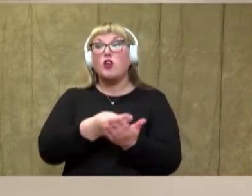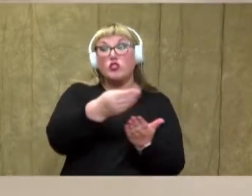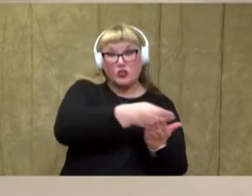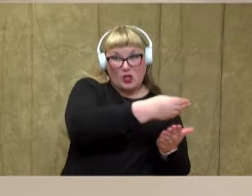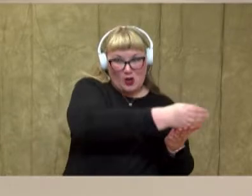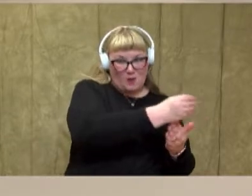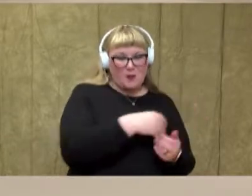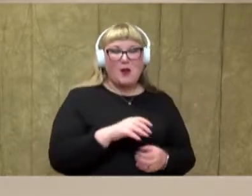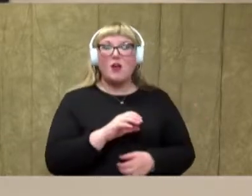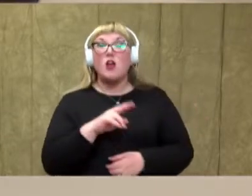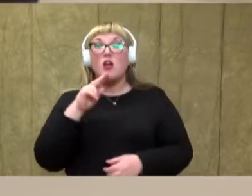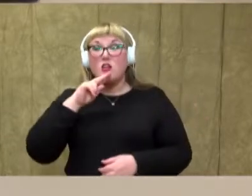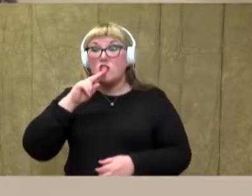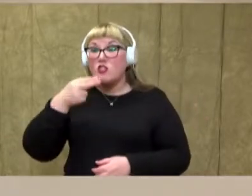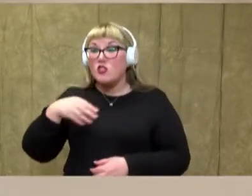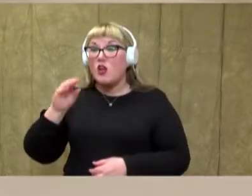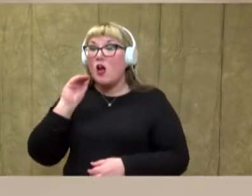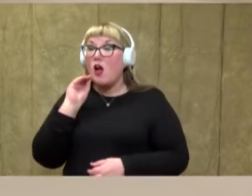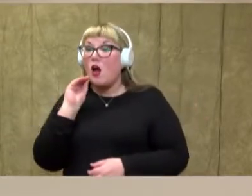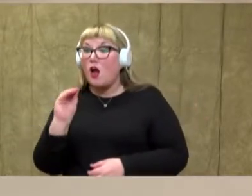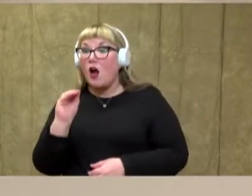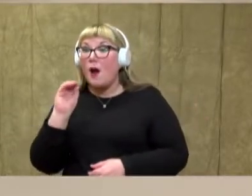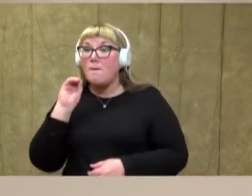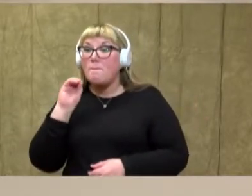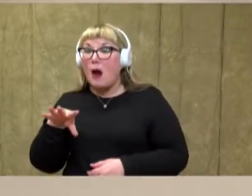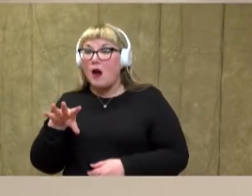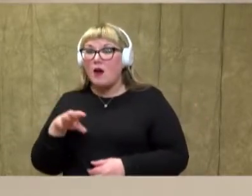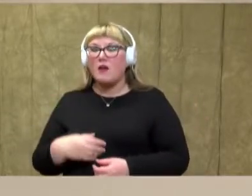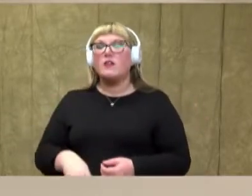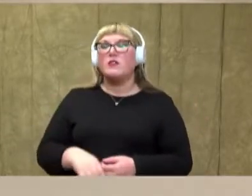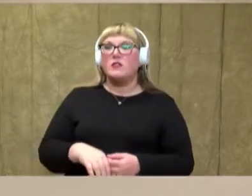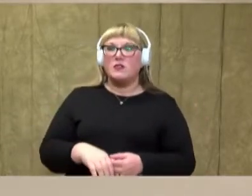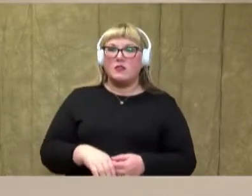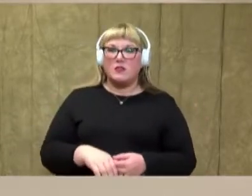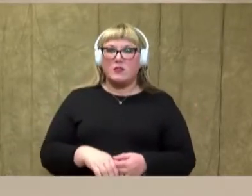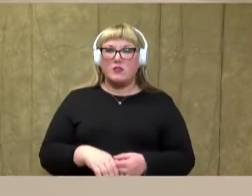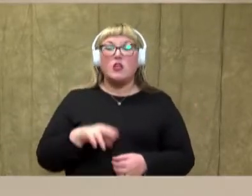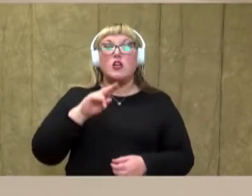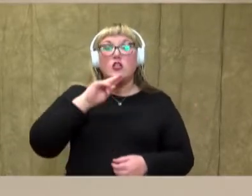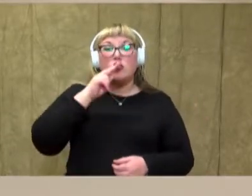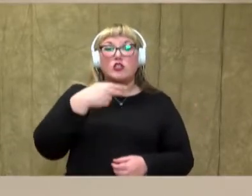and she's going through the aisles, she's shopping. Everyone say the word shop.